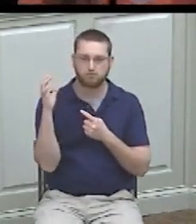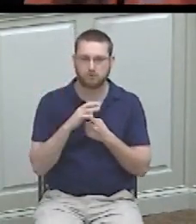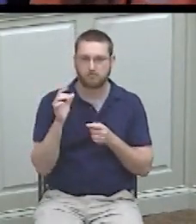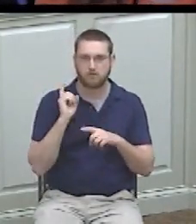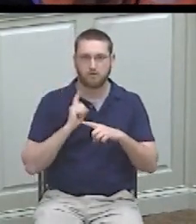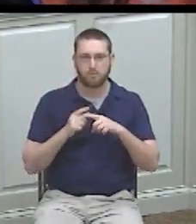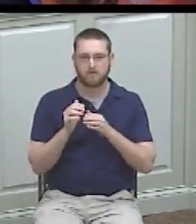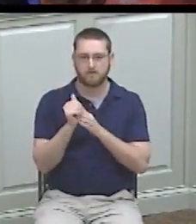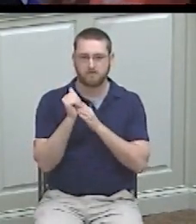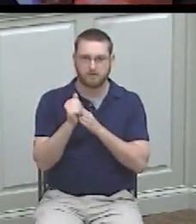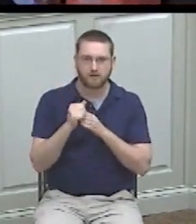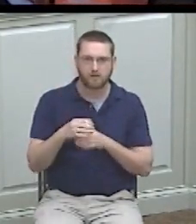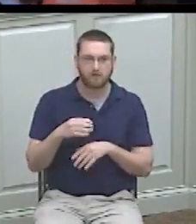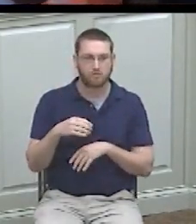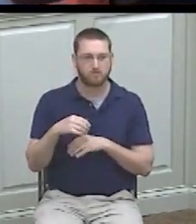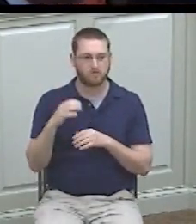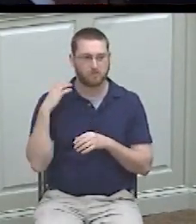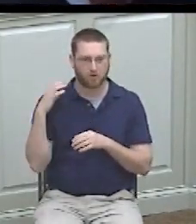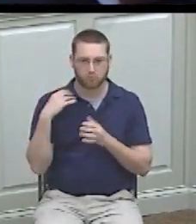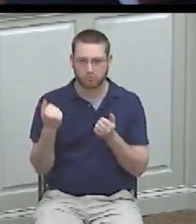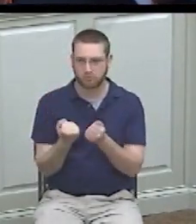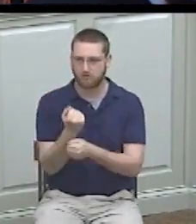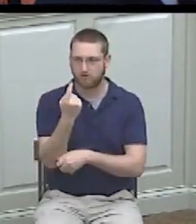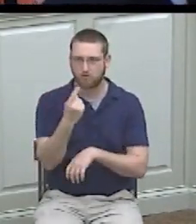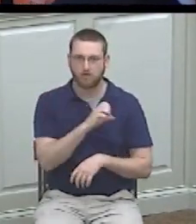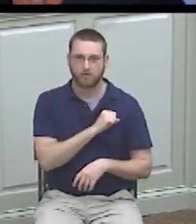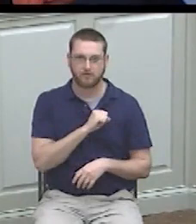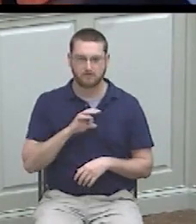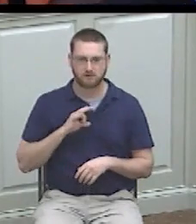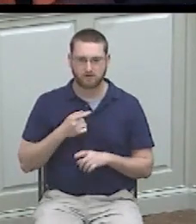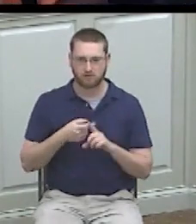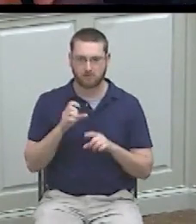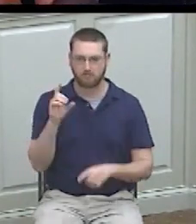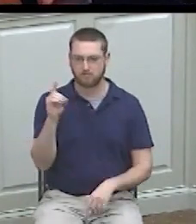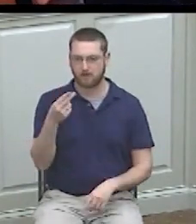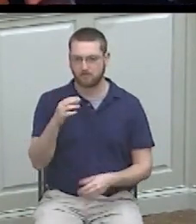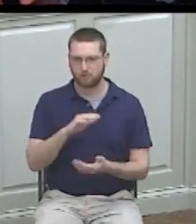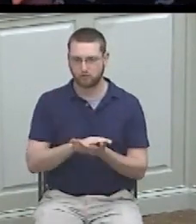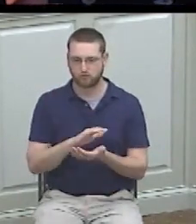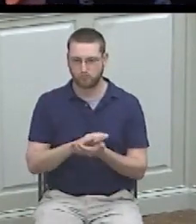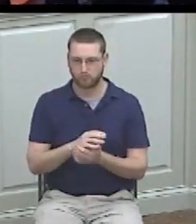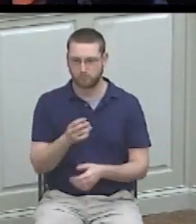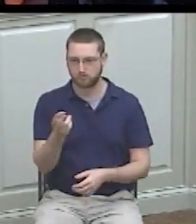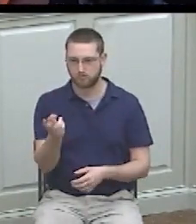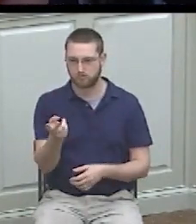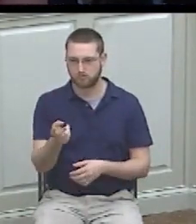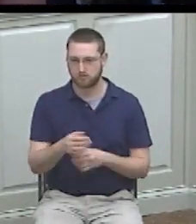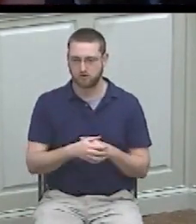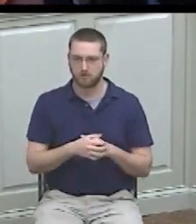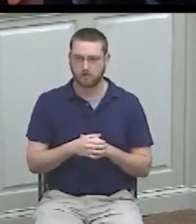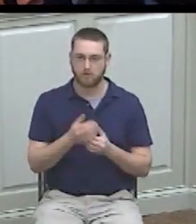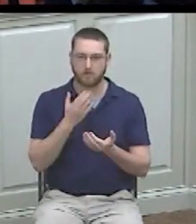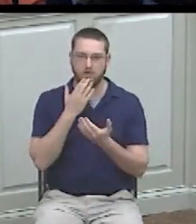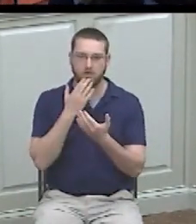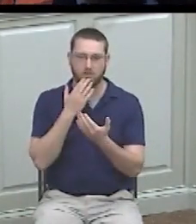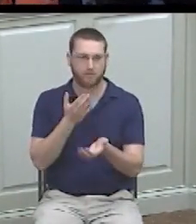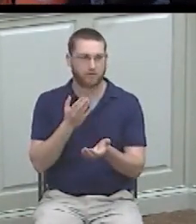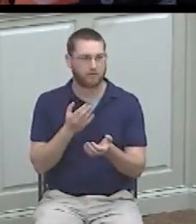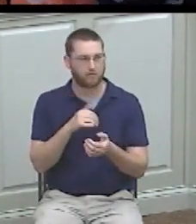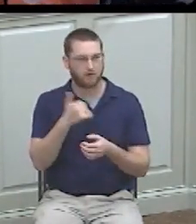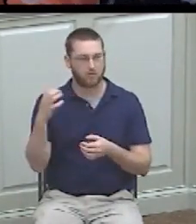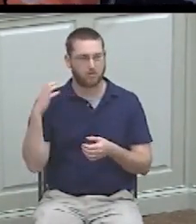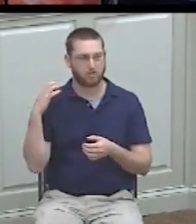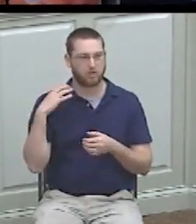provided to these students, the critique and so forth, comes from the staff of the Danville schools. Ms. Branson, Mr. Meadows, I'm sure there are others here. Do you want to introduce your other coaches that are